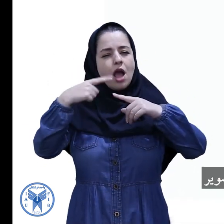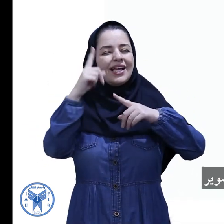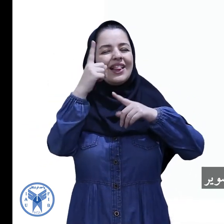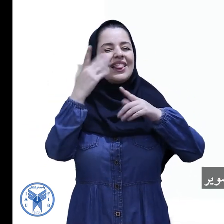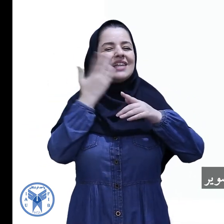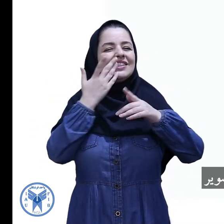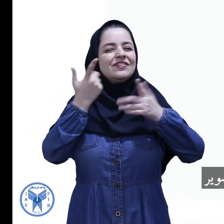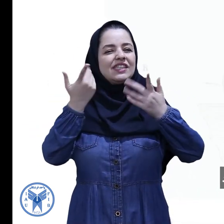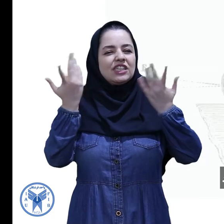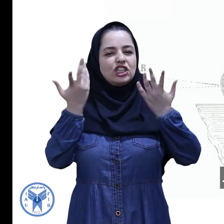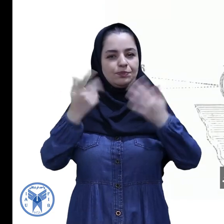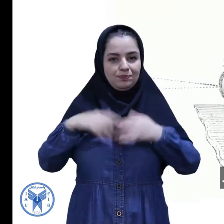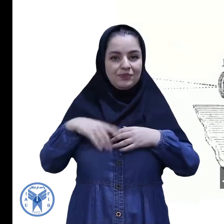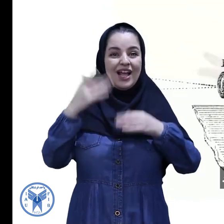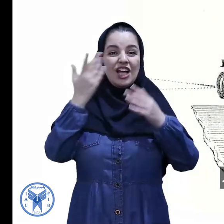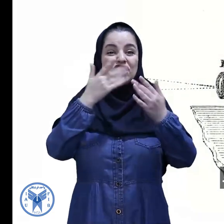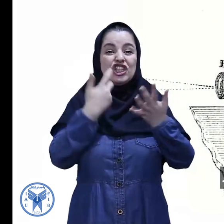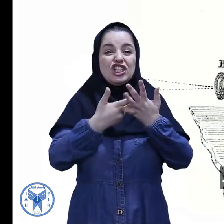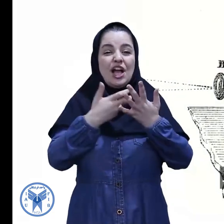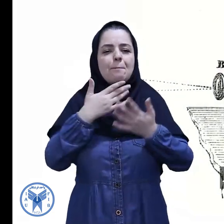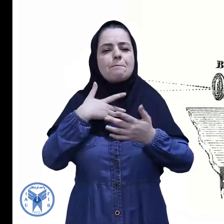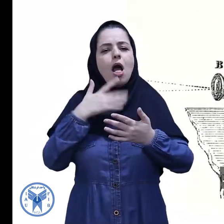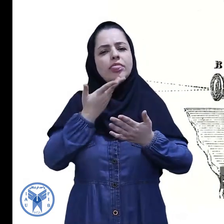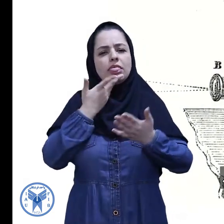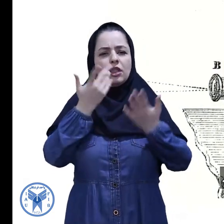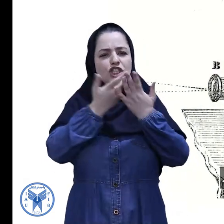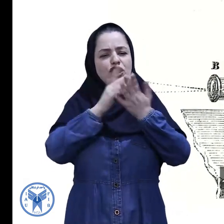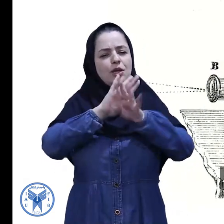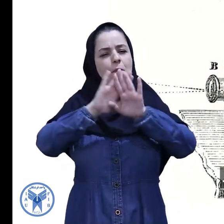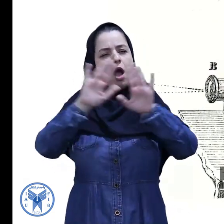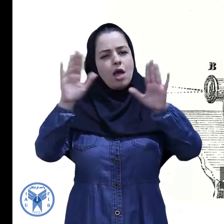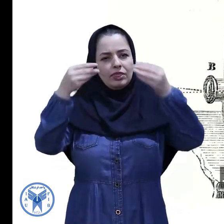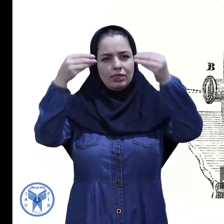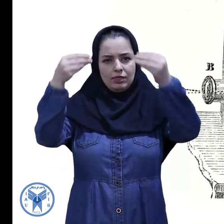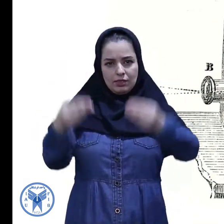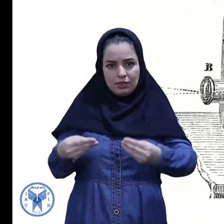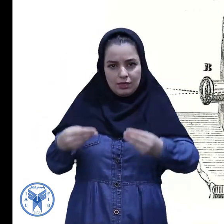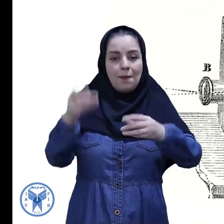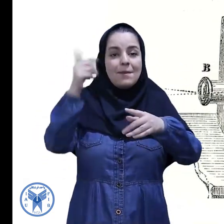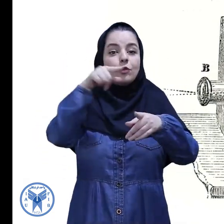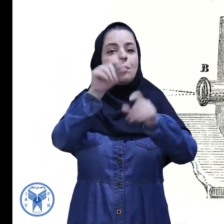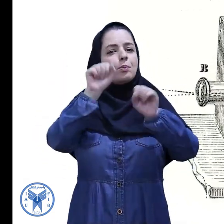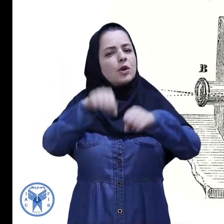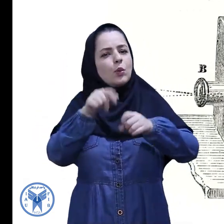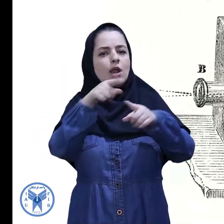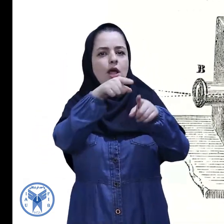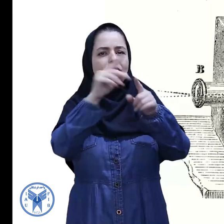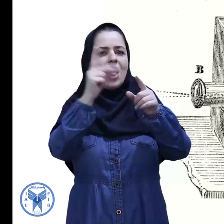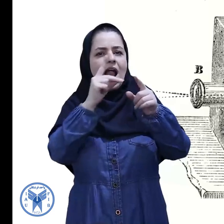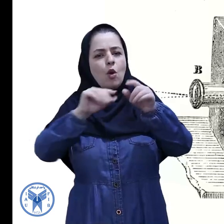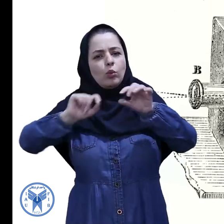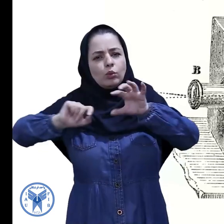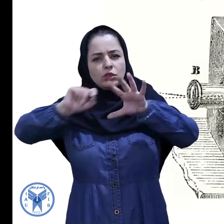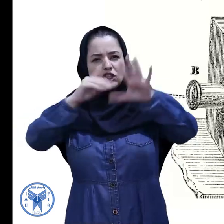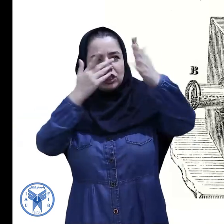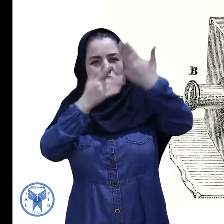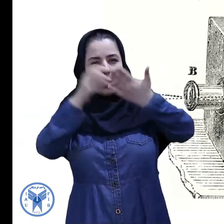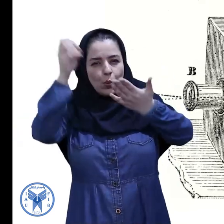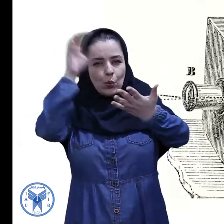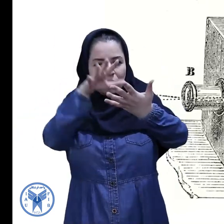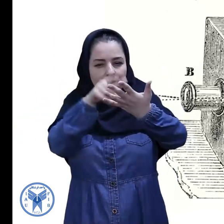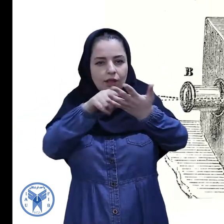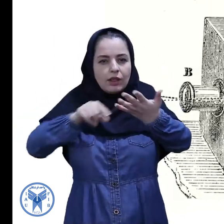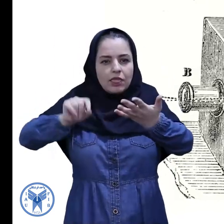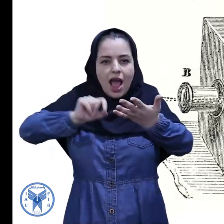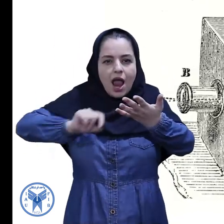obscuras have been used for years to make an image on a ground glass so that you could do drawing. So you could see the effect of